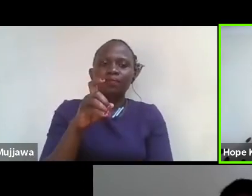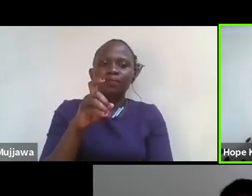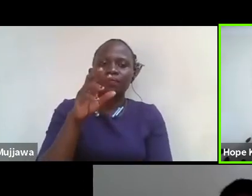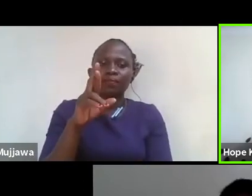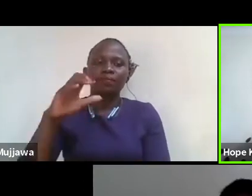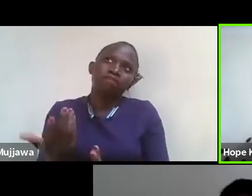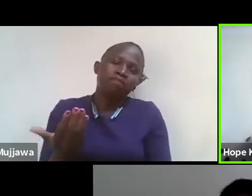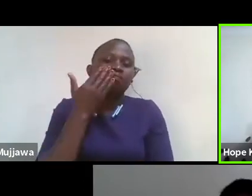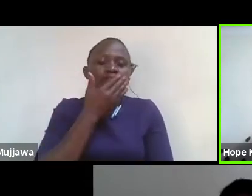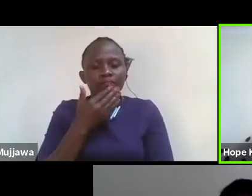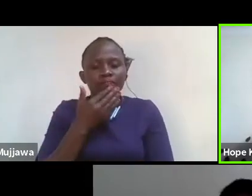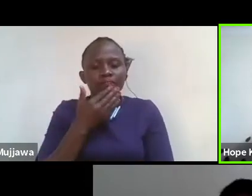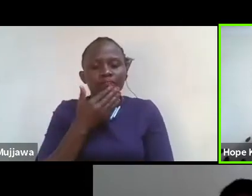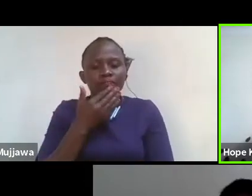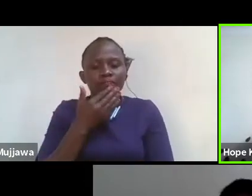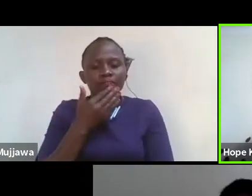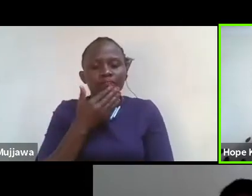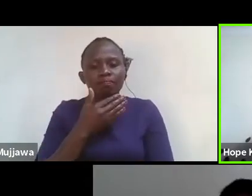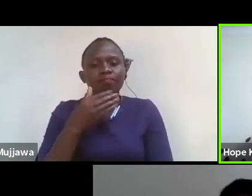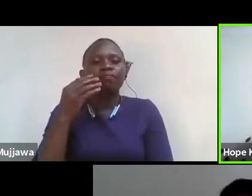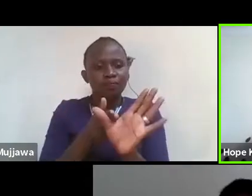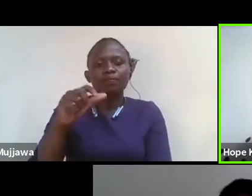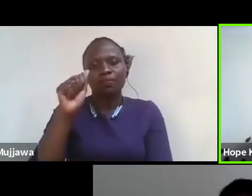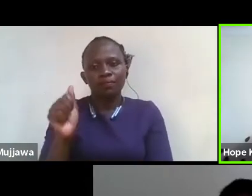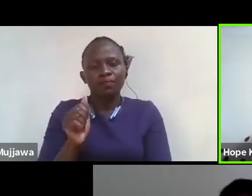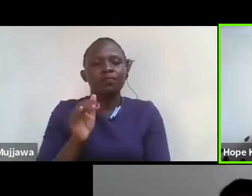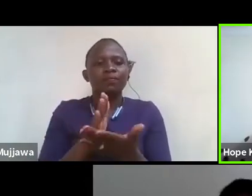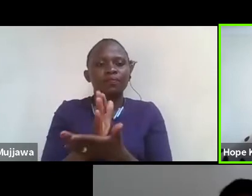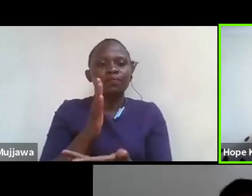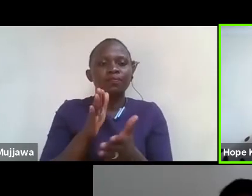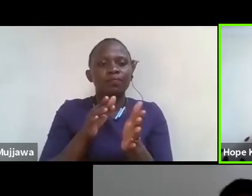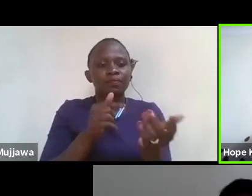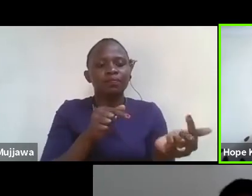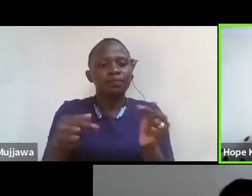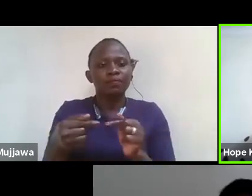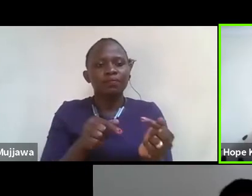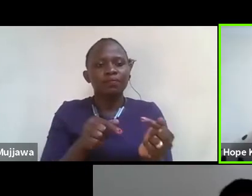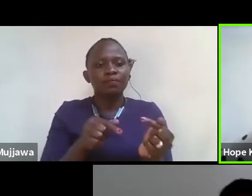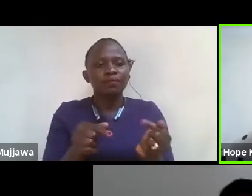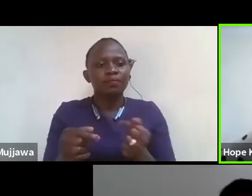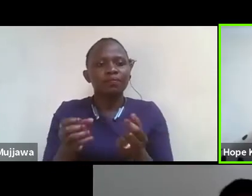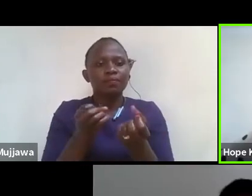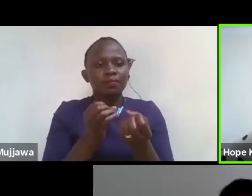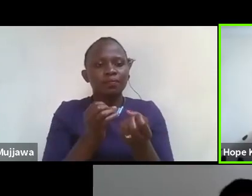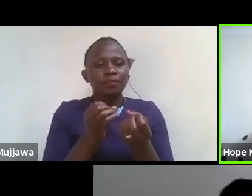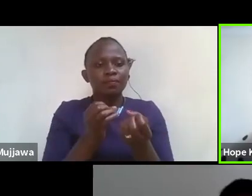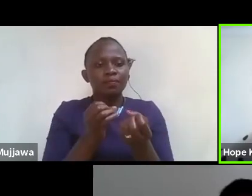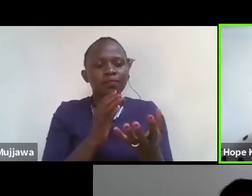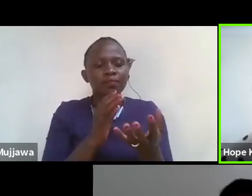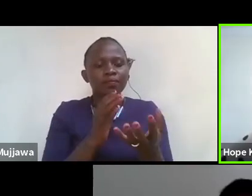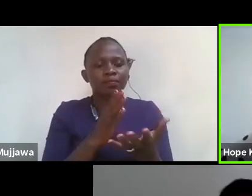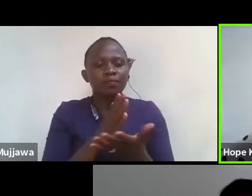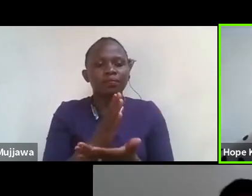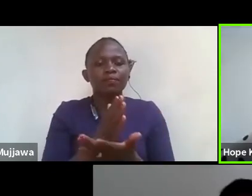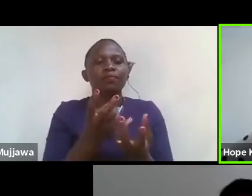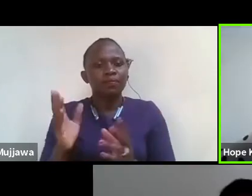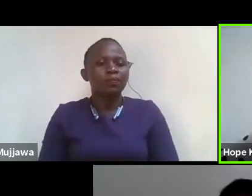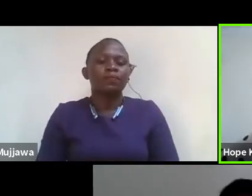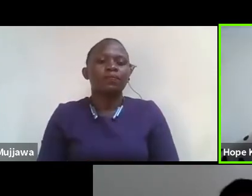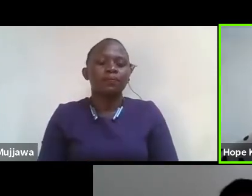extensively discussed looking at the profile of the colleagues on the panel. But so if I may start, is